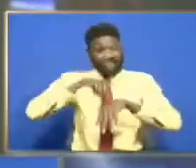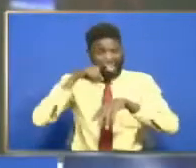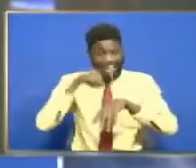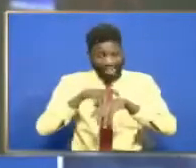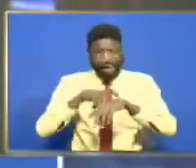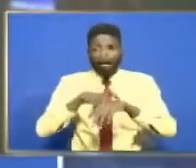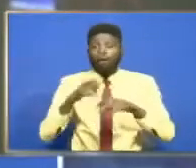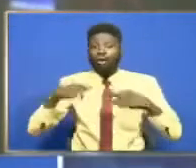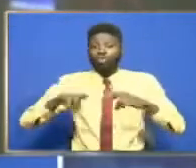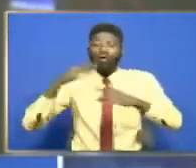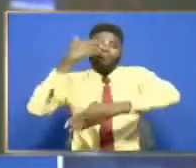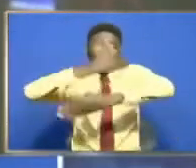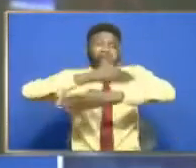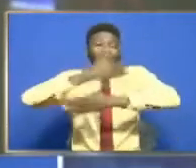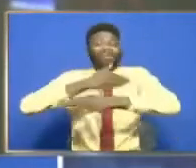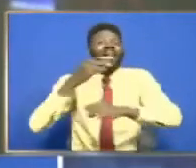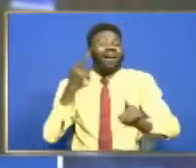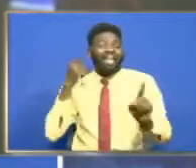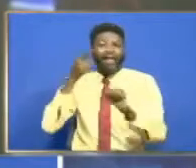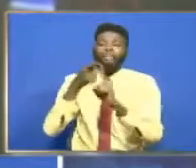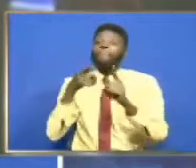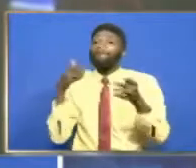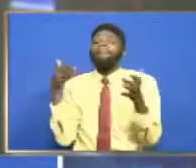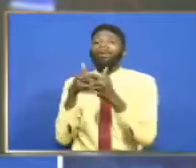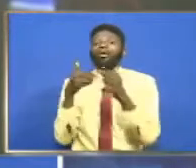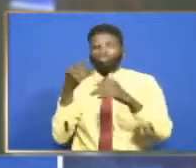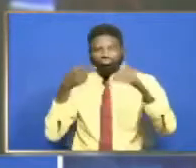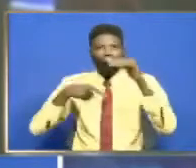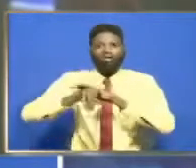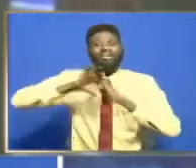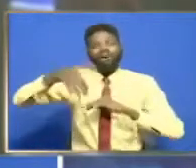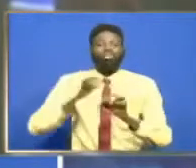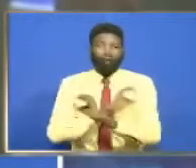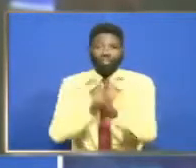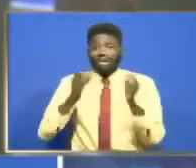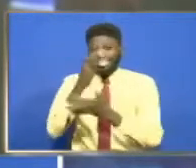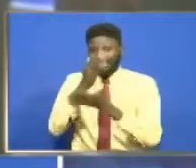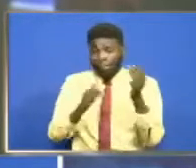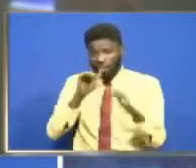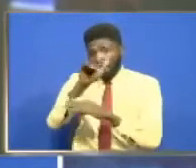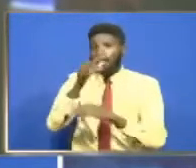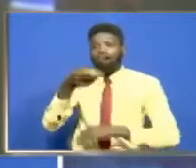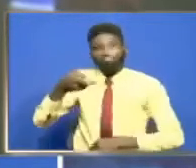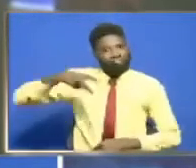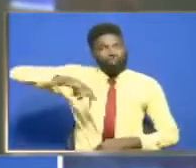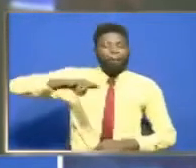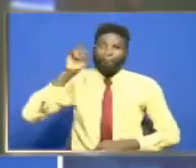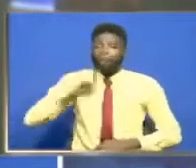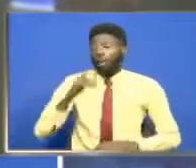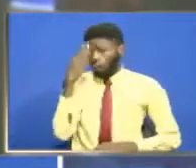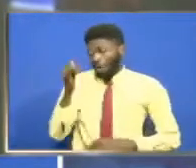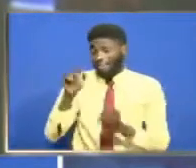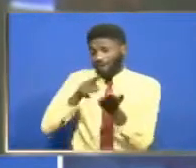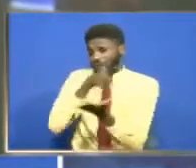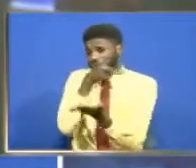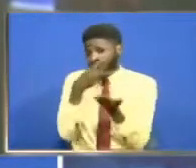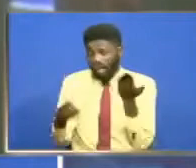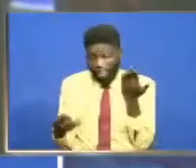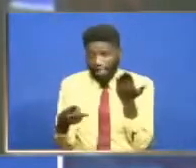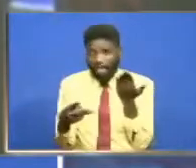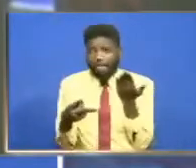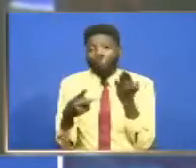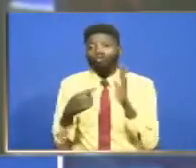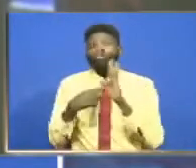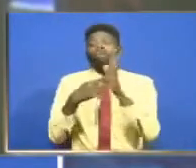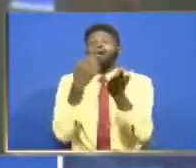movement. Some were forced to go back for failing to produce essential passes. This was before the government made clarifications that the lockdown